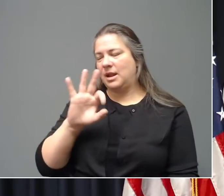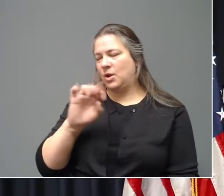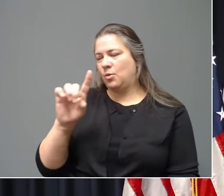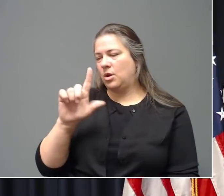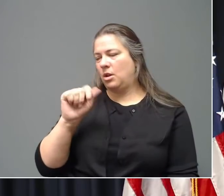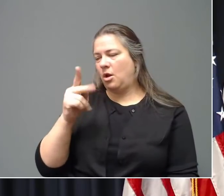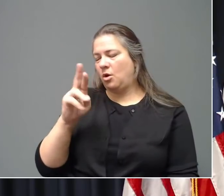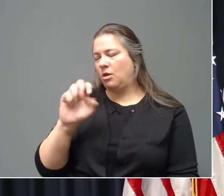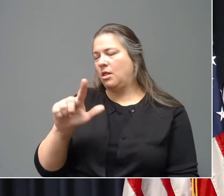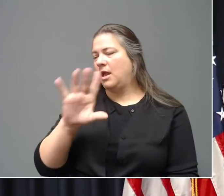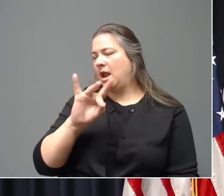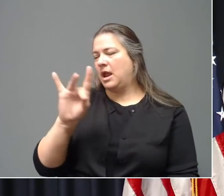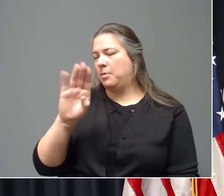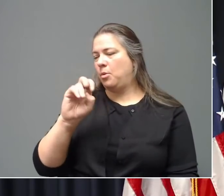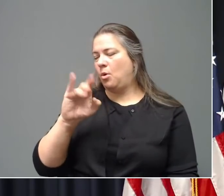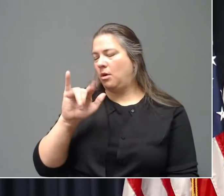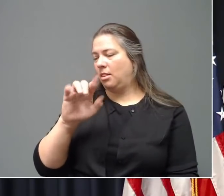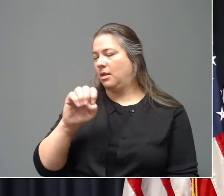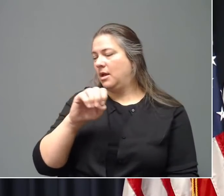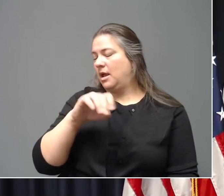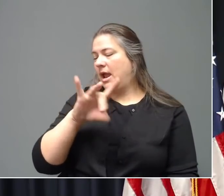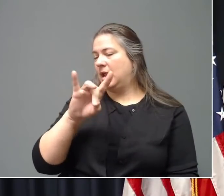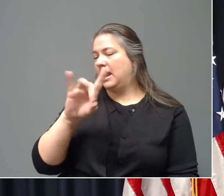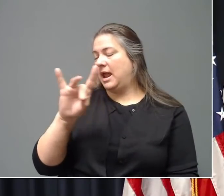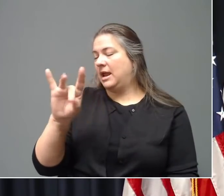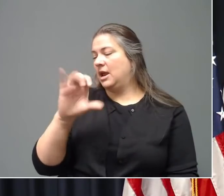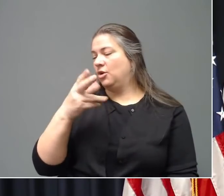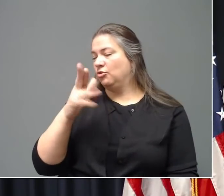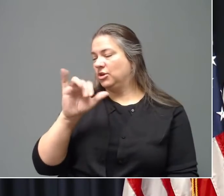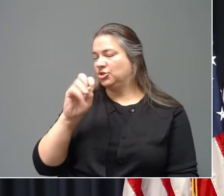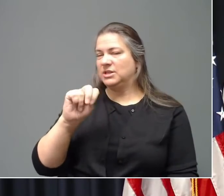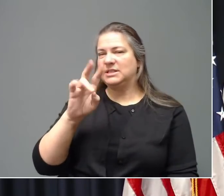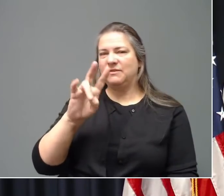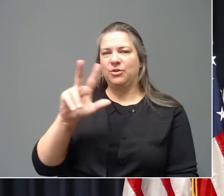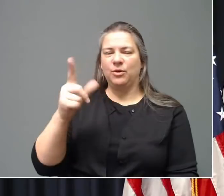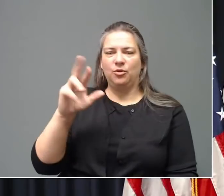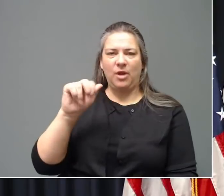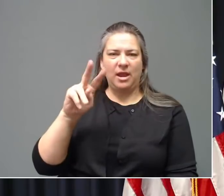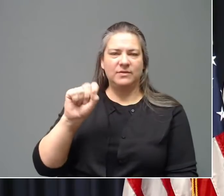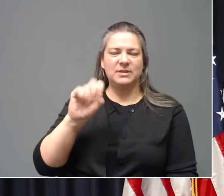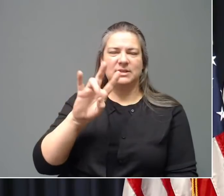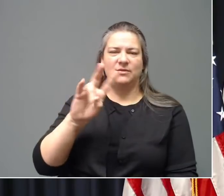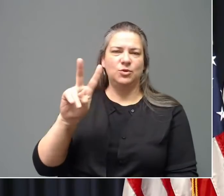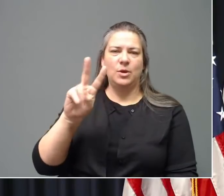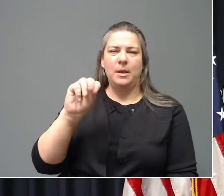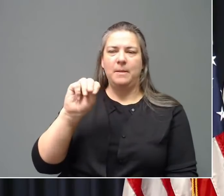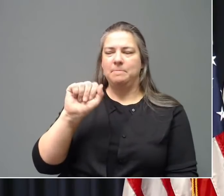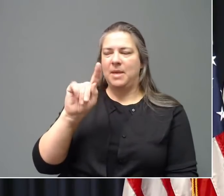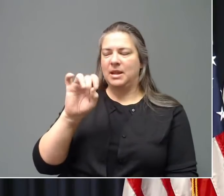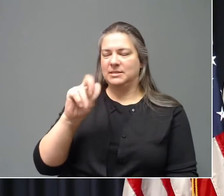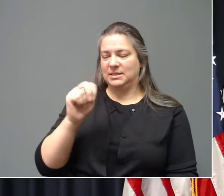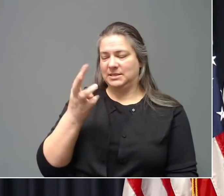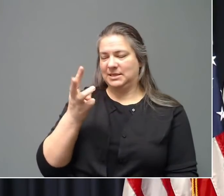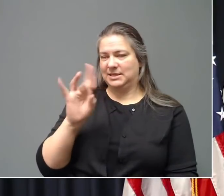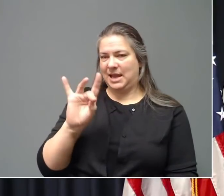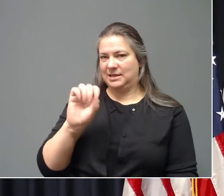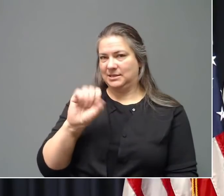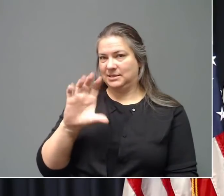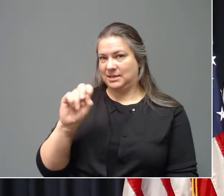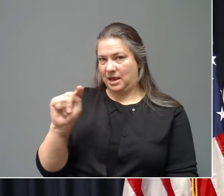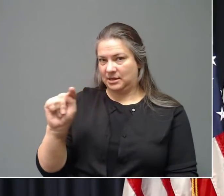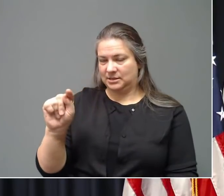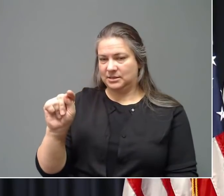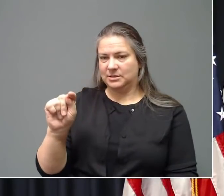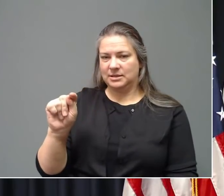Boyle, 81 in Christian, 73 in Graves, 72 in Madison, 68 in Scott, and so